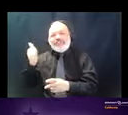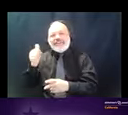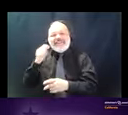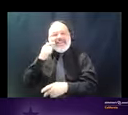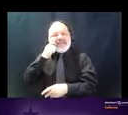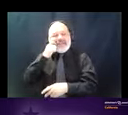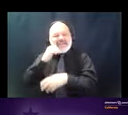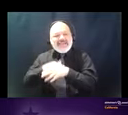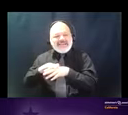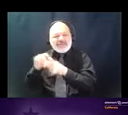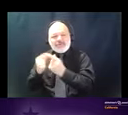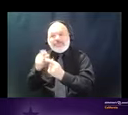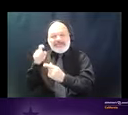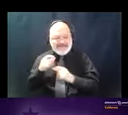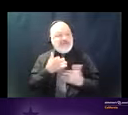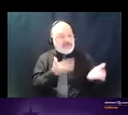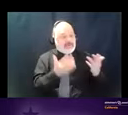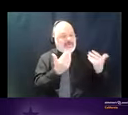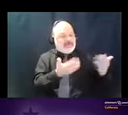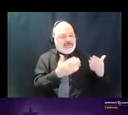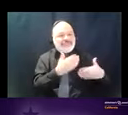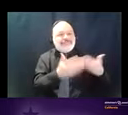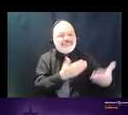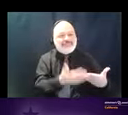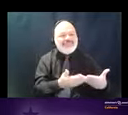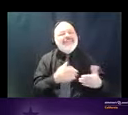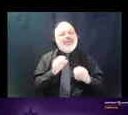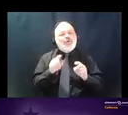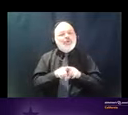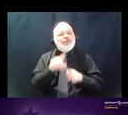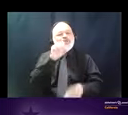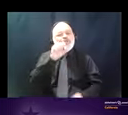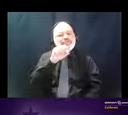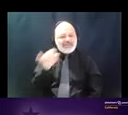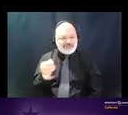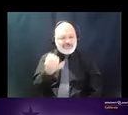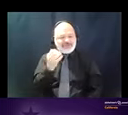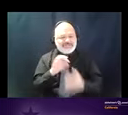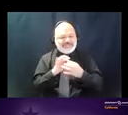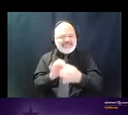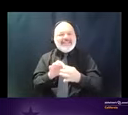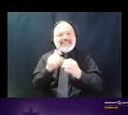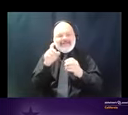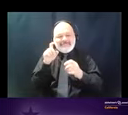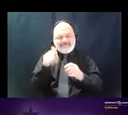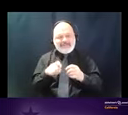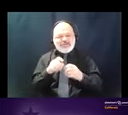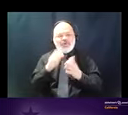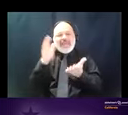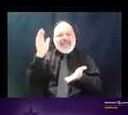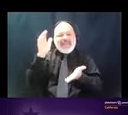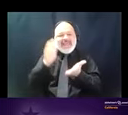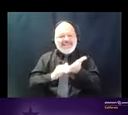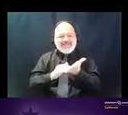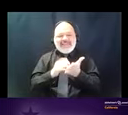backgrounds must be accelerated. Amid broad calls for social justice, greater strides must be made to eliminate